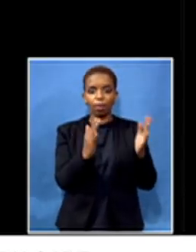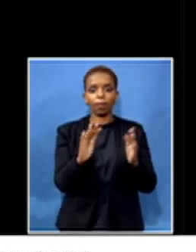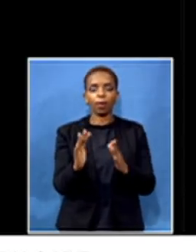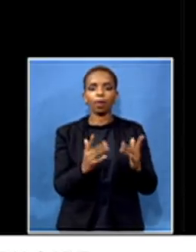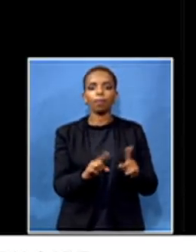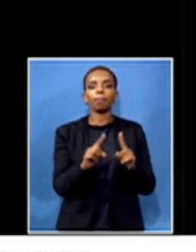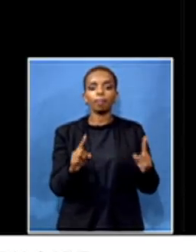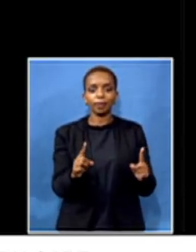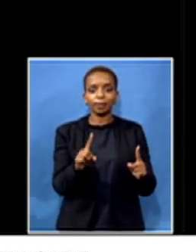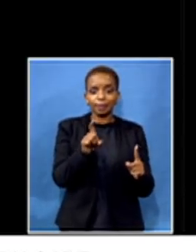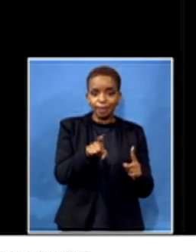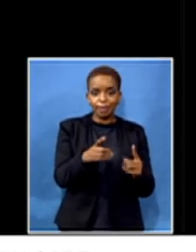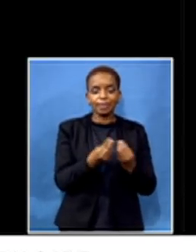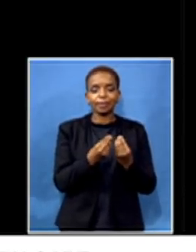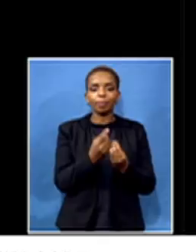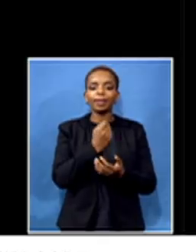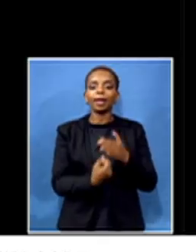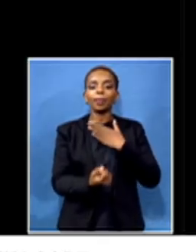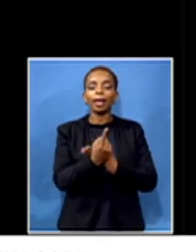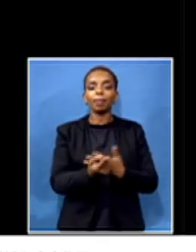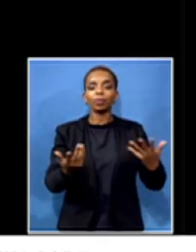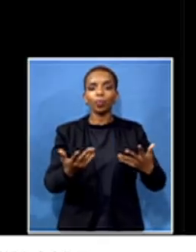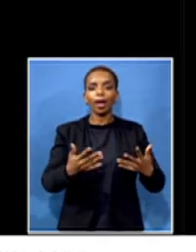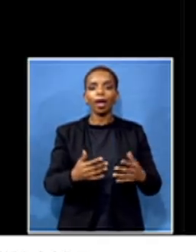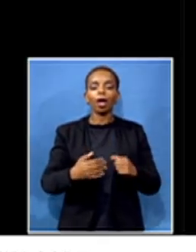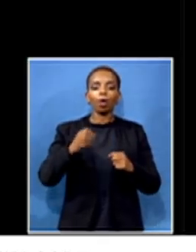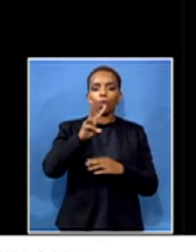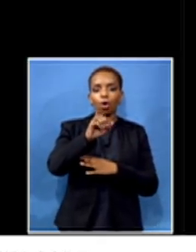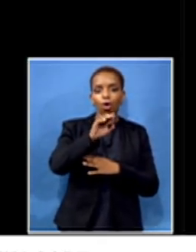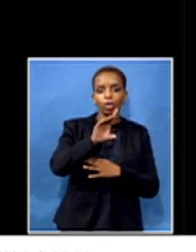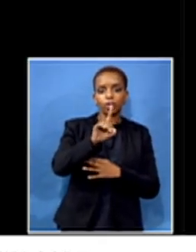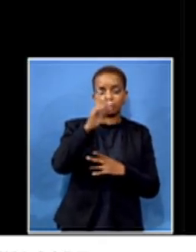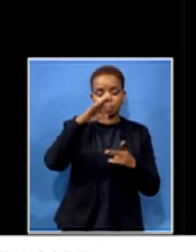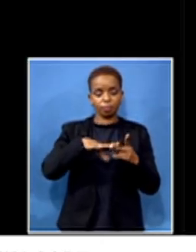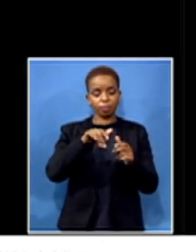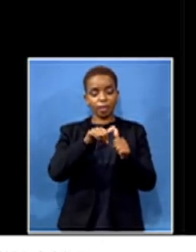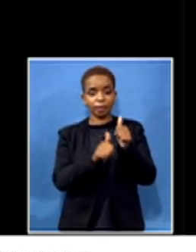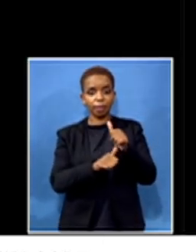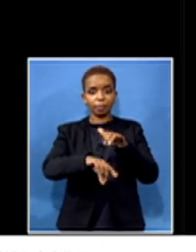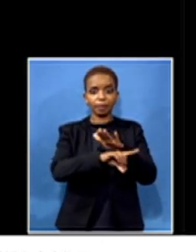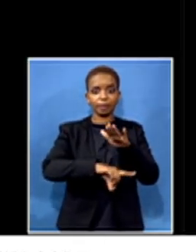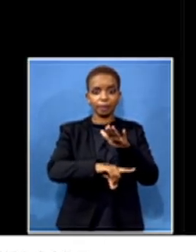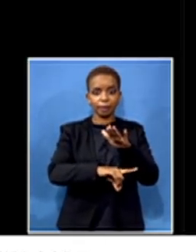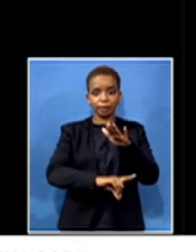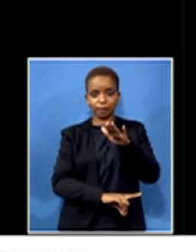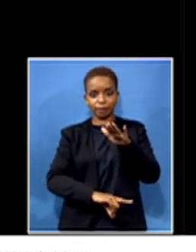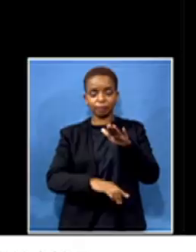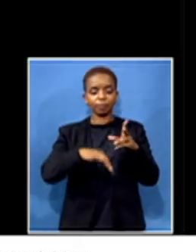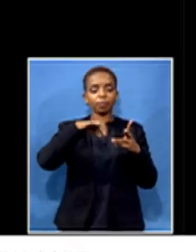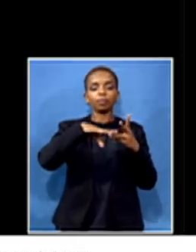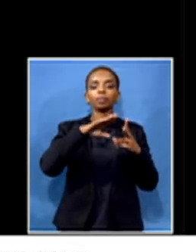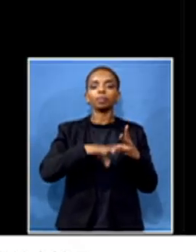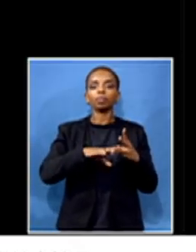something that's going to happen on the ground, in the wards, in the sub-district, in the entire municipality, in the entire